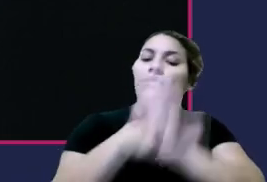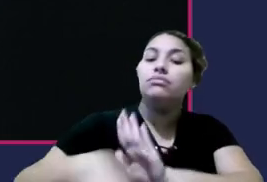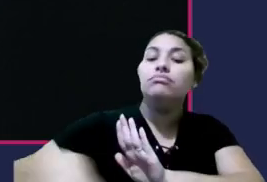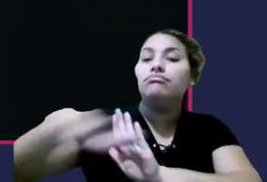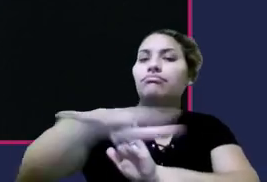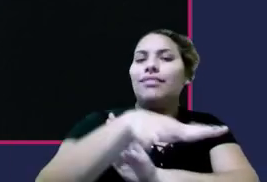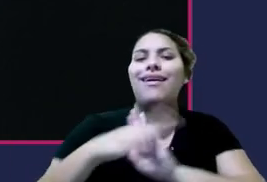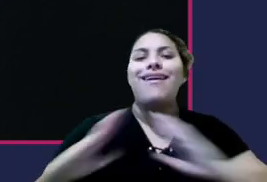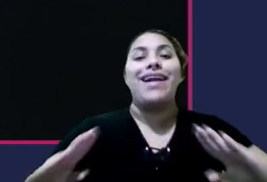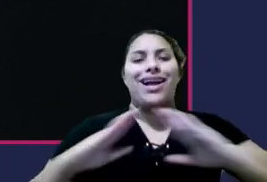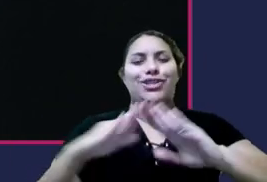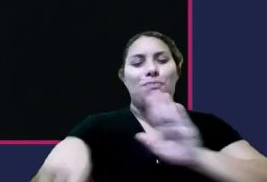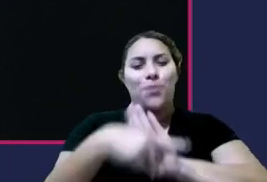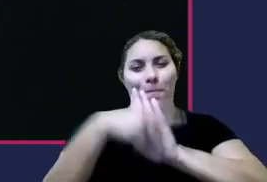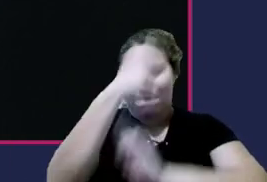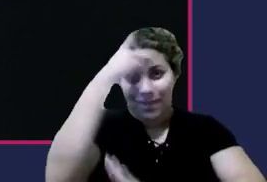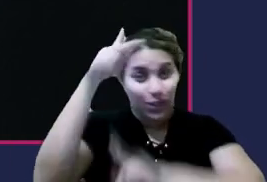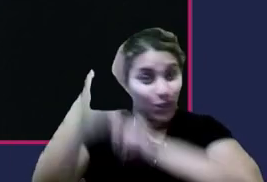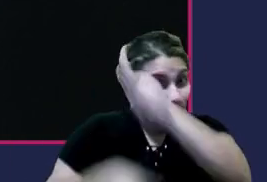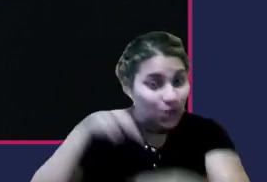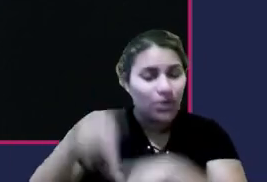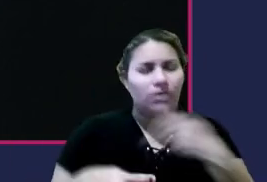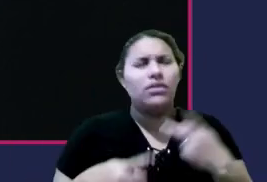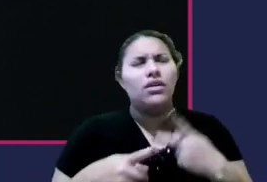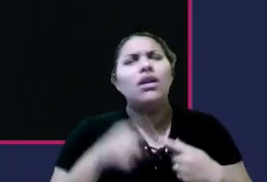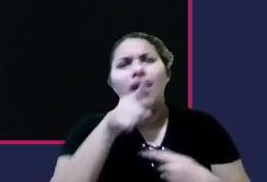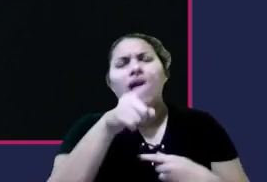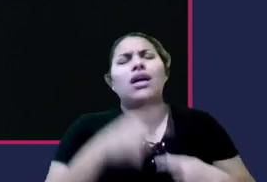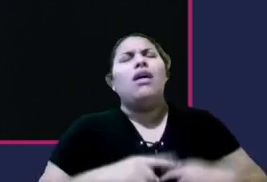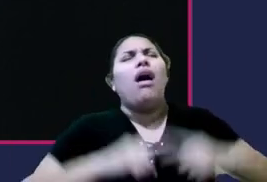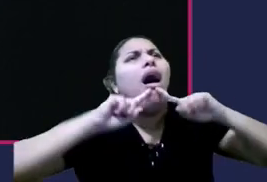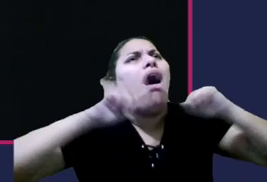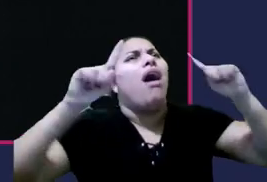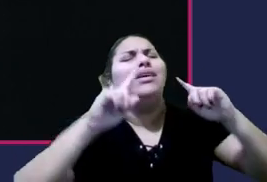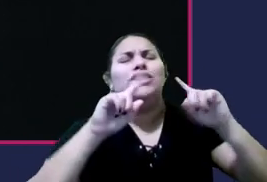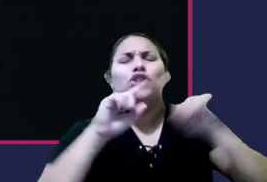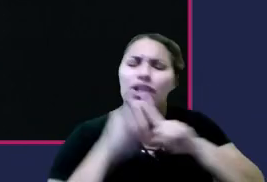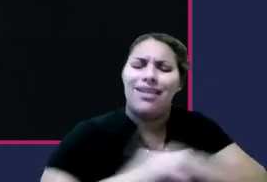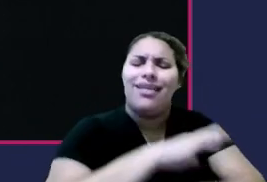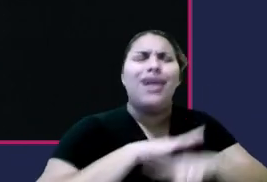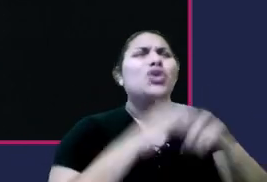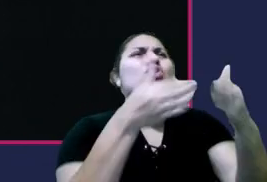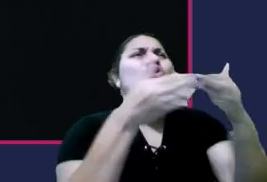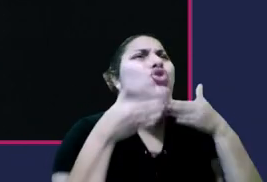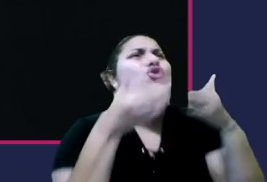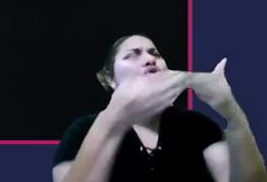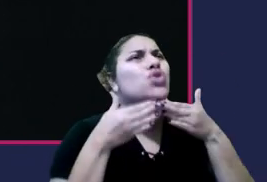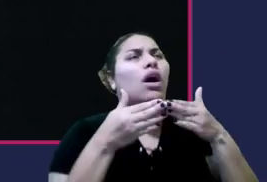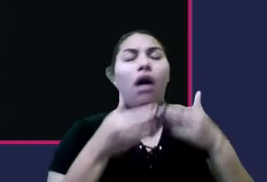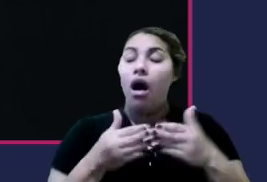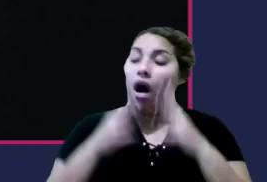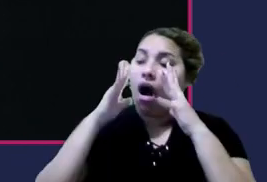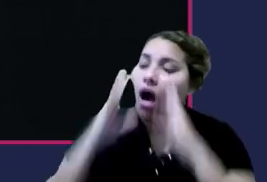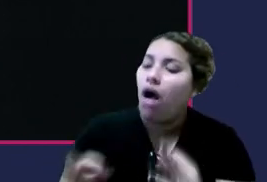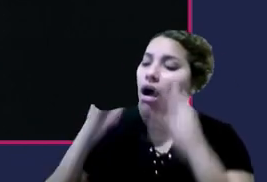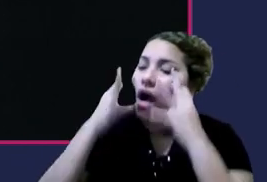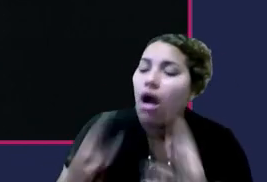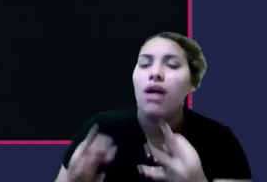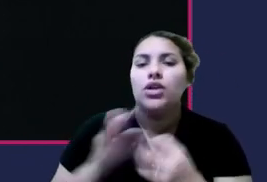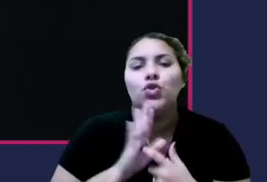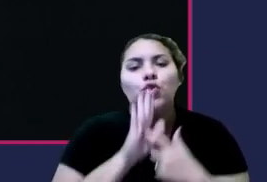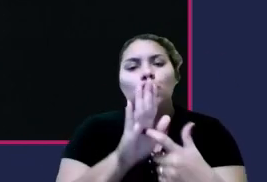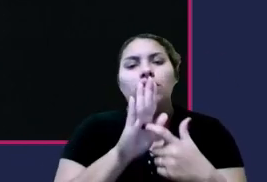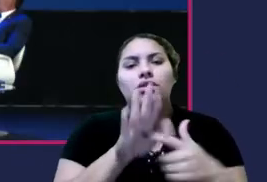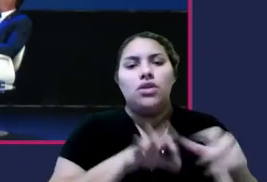Congress, which represents the people, listening to what the society has to say, is trying